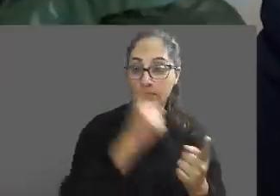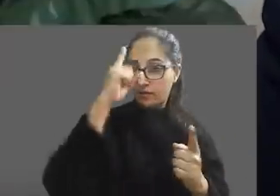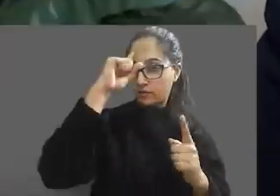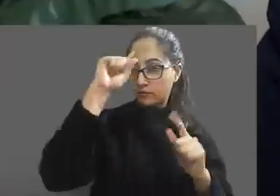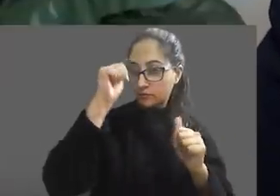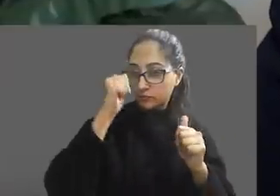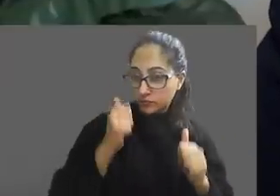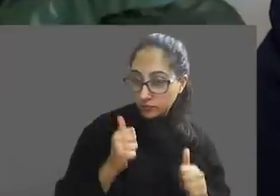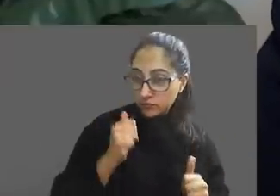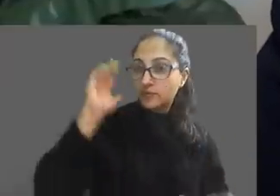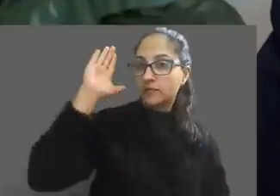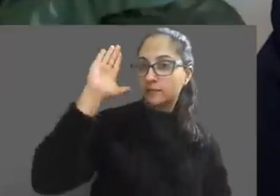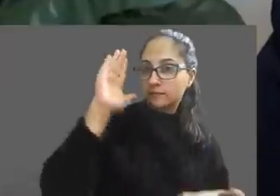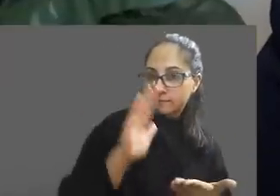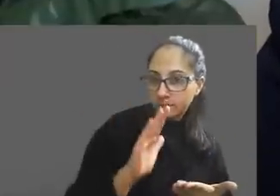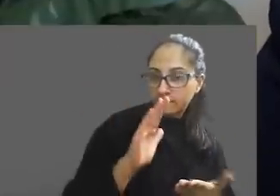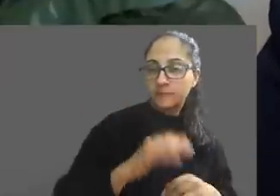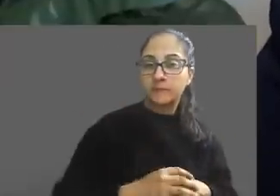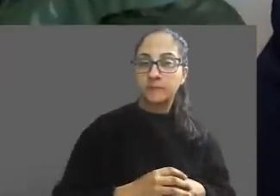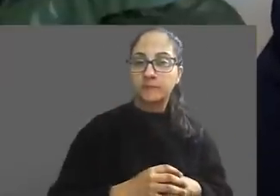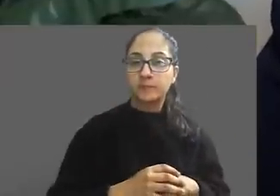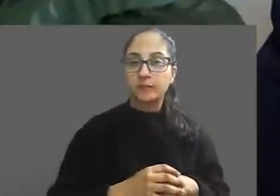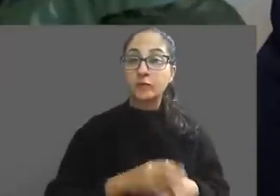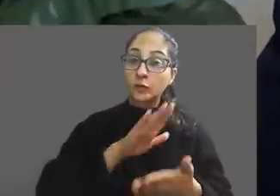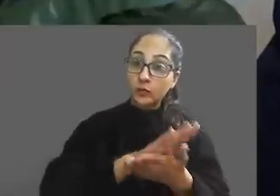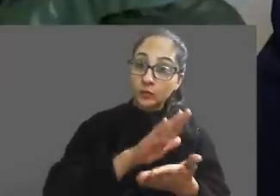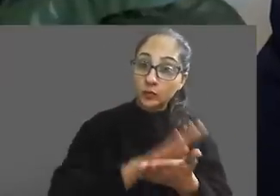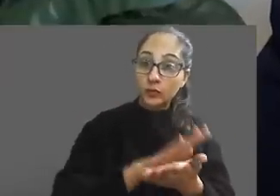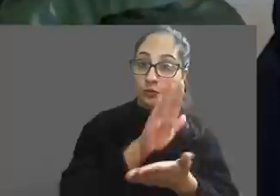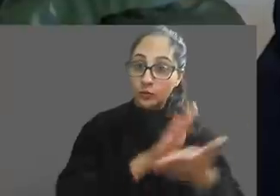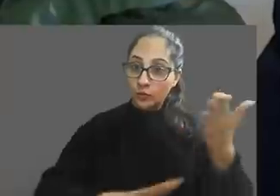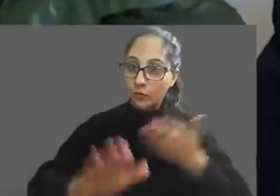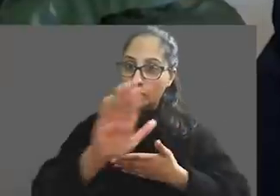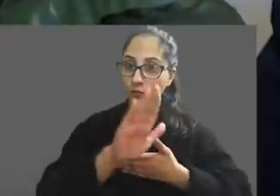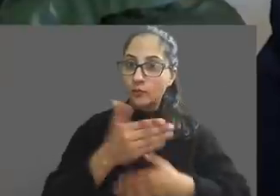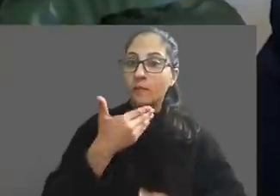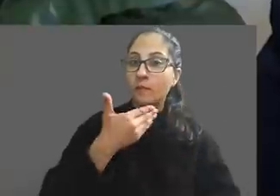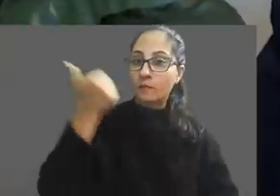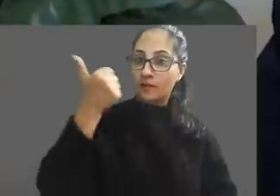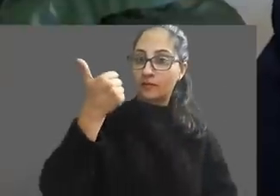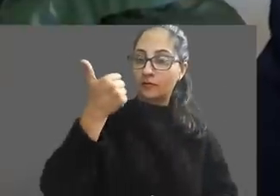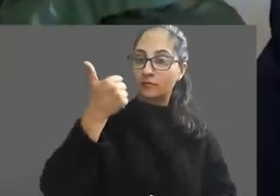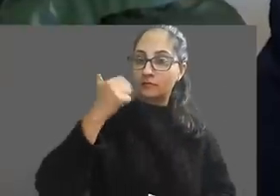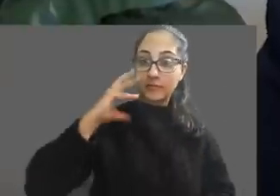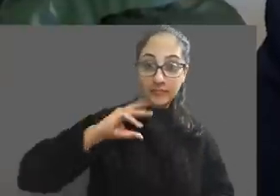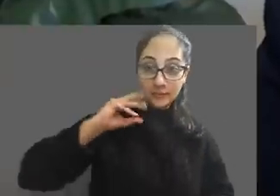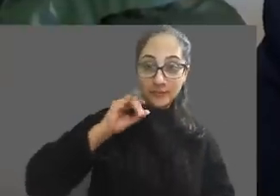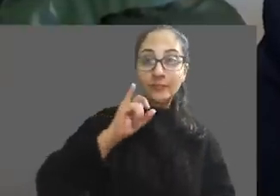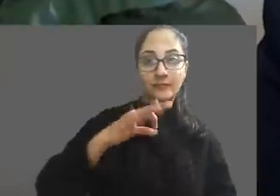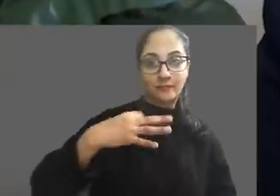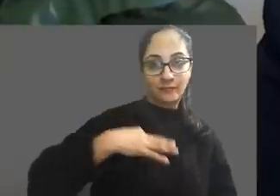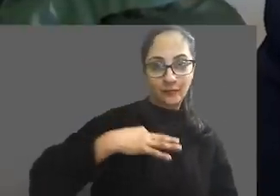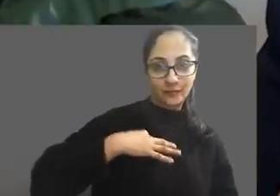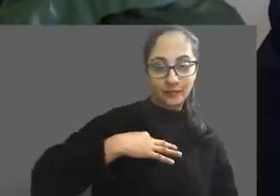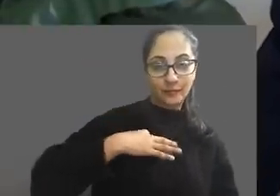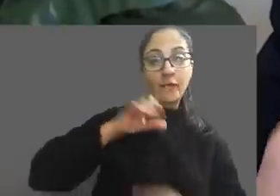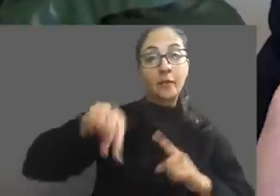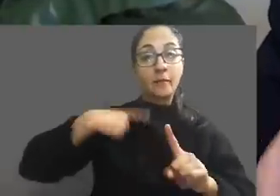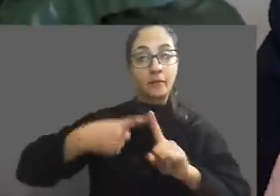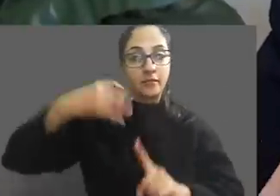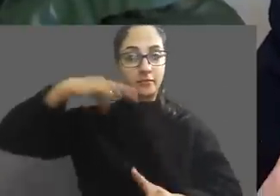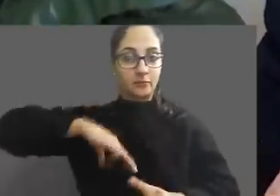A peer-reviewed study in the Journal of Health Psychology even found that volunteers experienced 44%